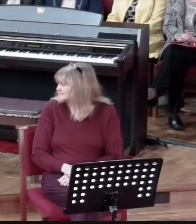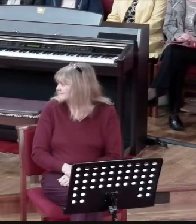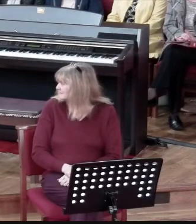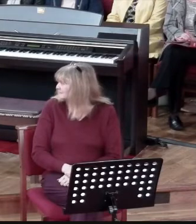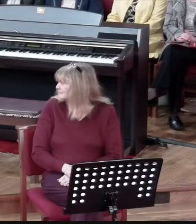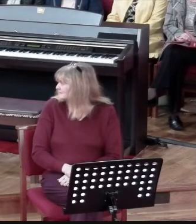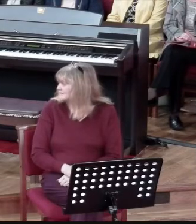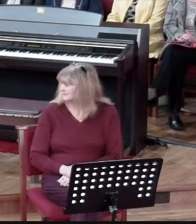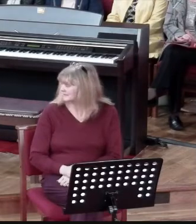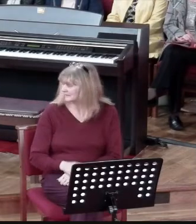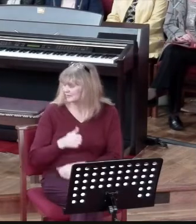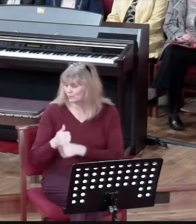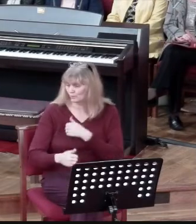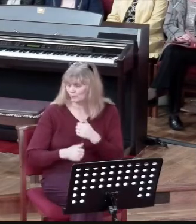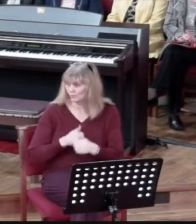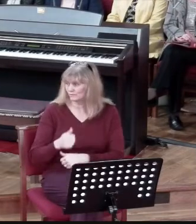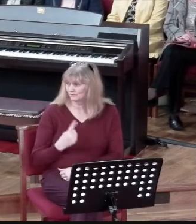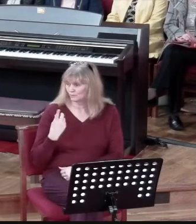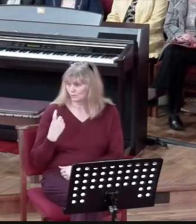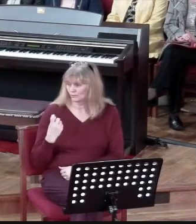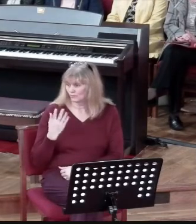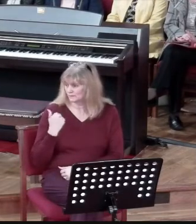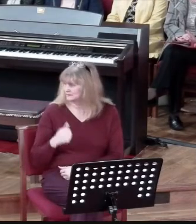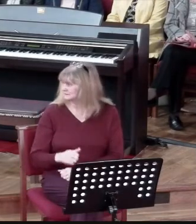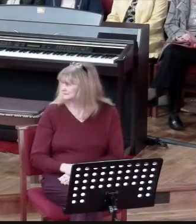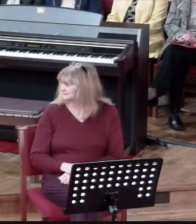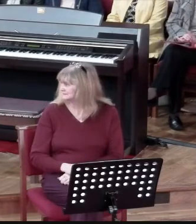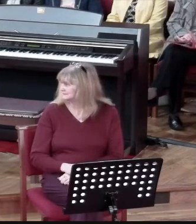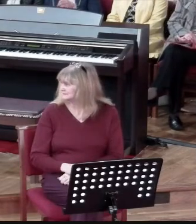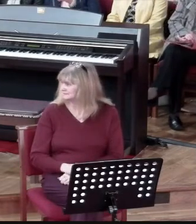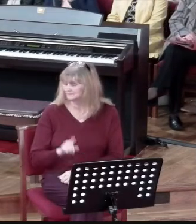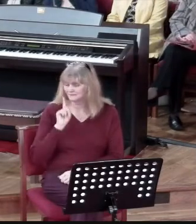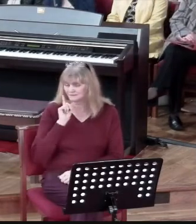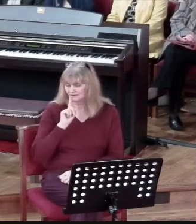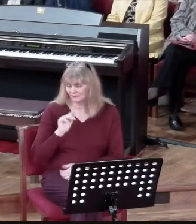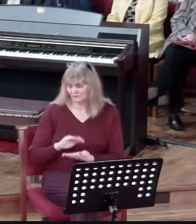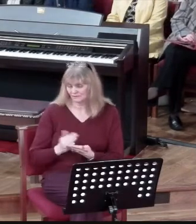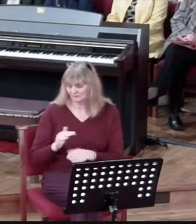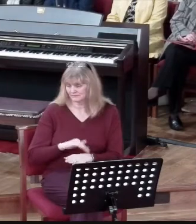That was one more. Anybody else? Come on, then, you have a go.